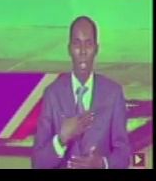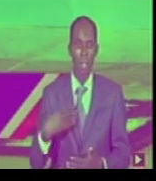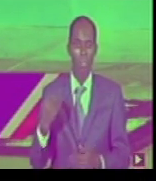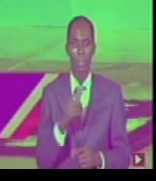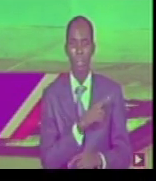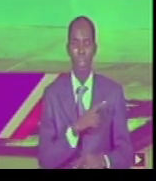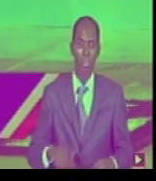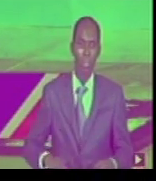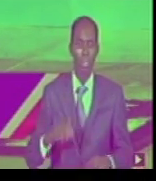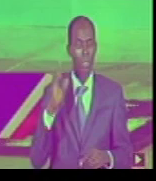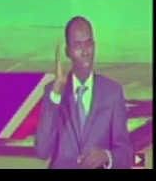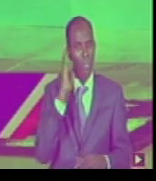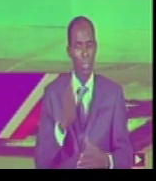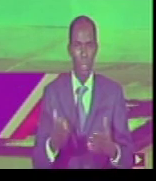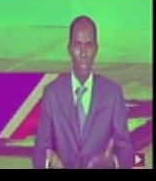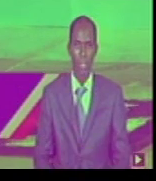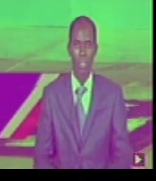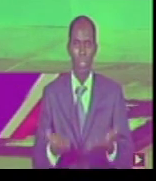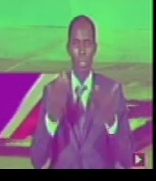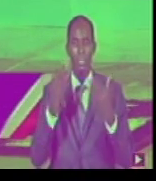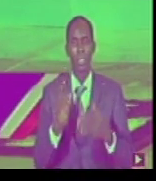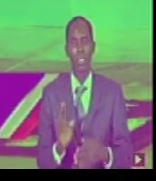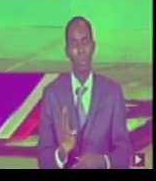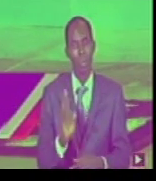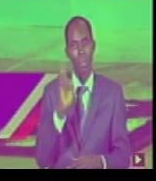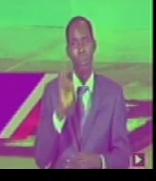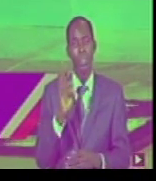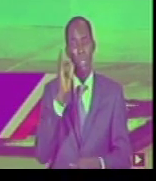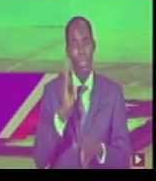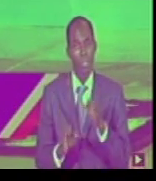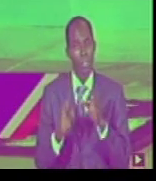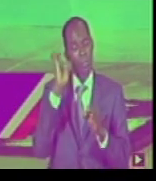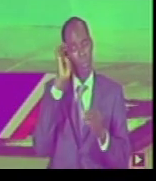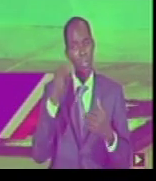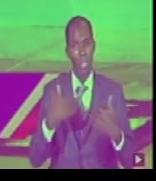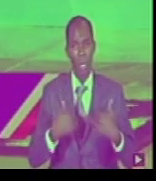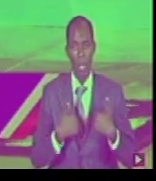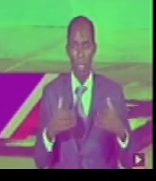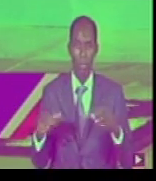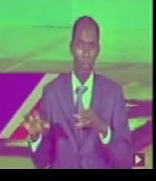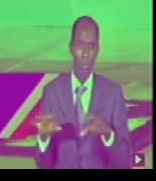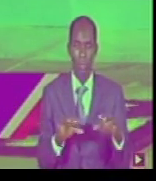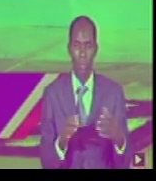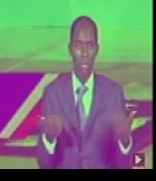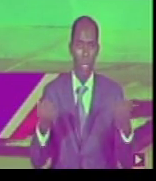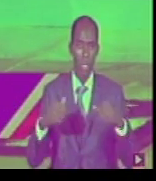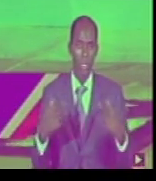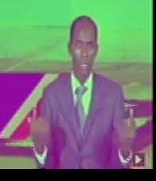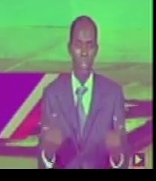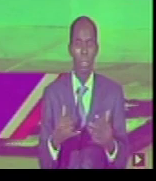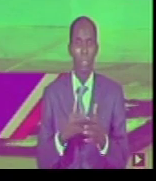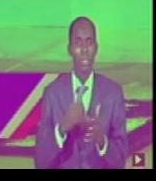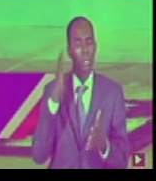shall raise him up. If he has committed sin, they shall be forgiven